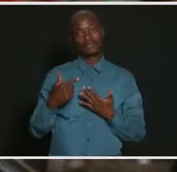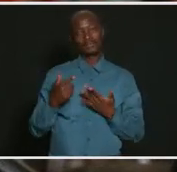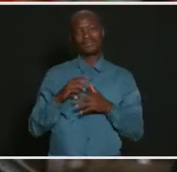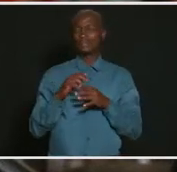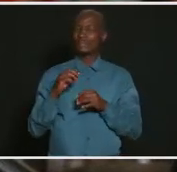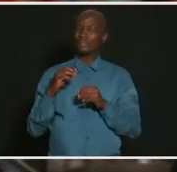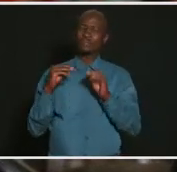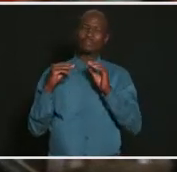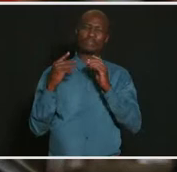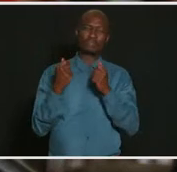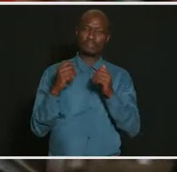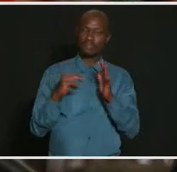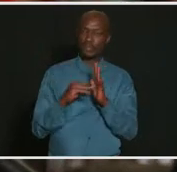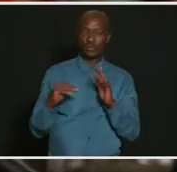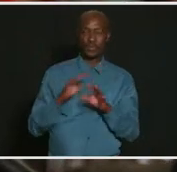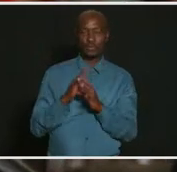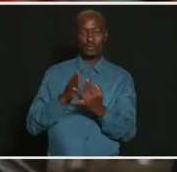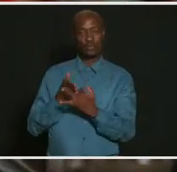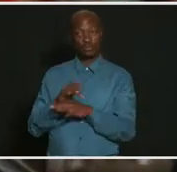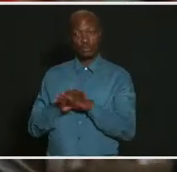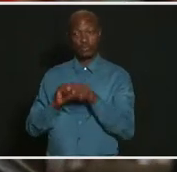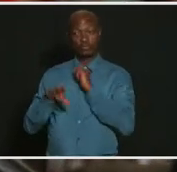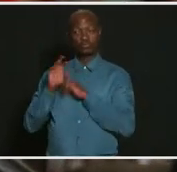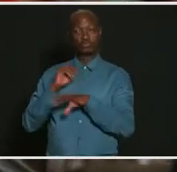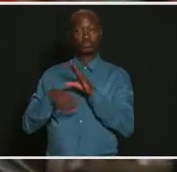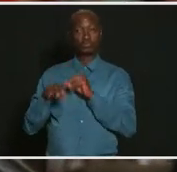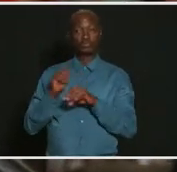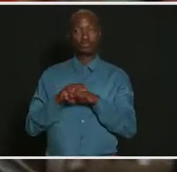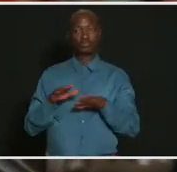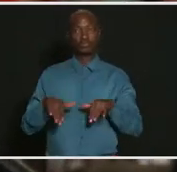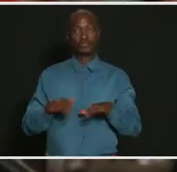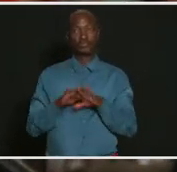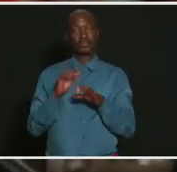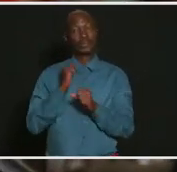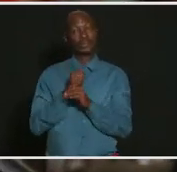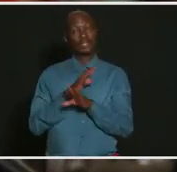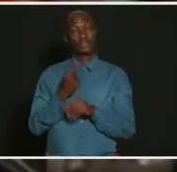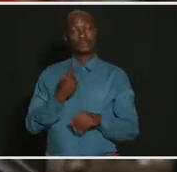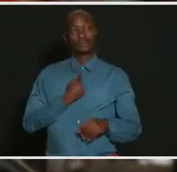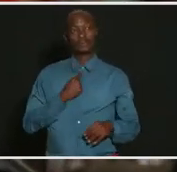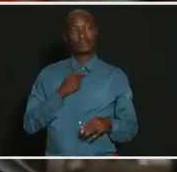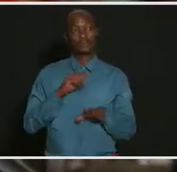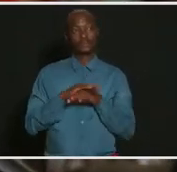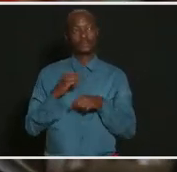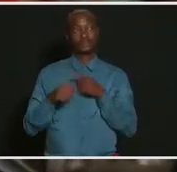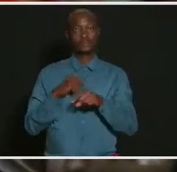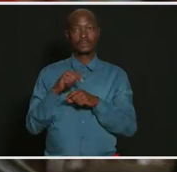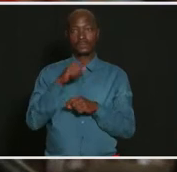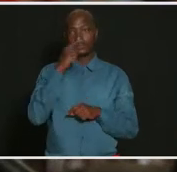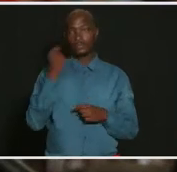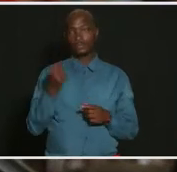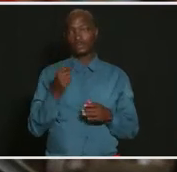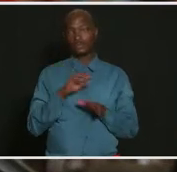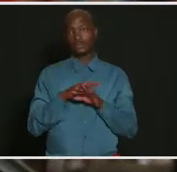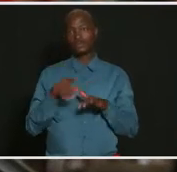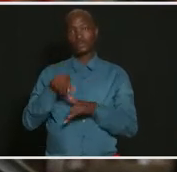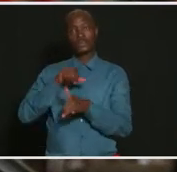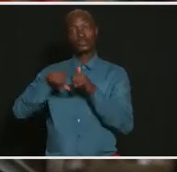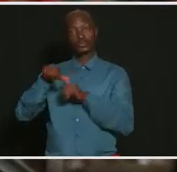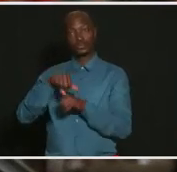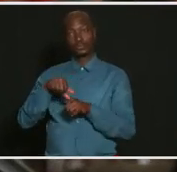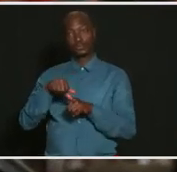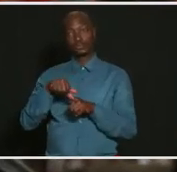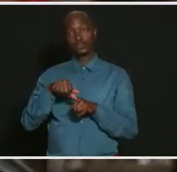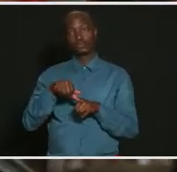millionaires who never went through the formal way of learning and yet have made themselves reputable names in society